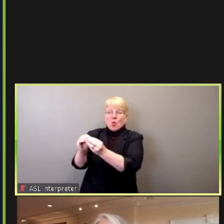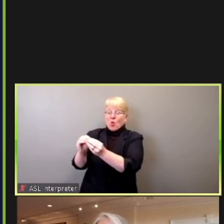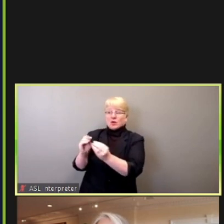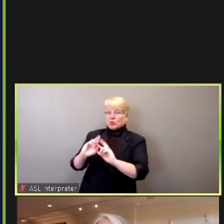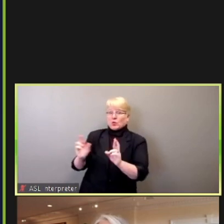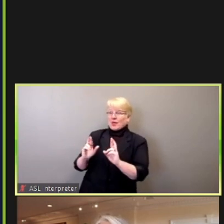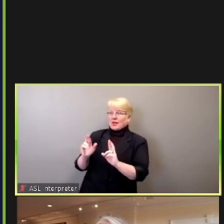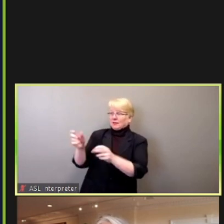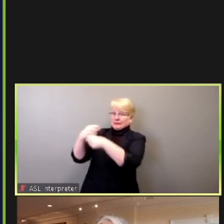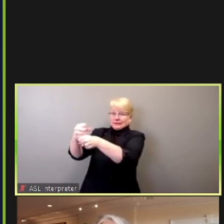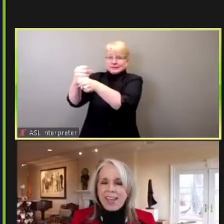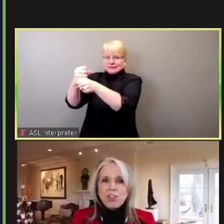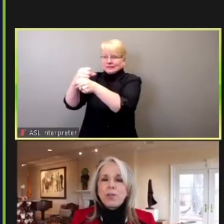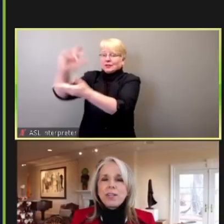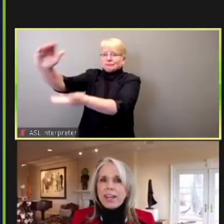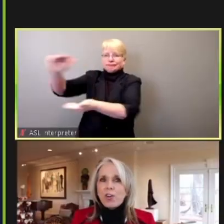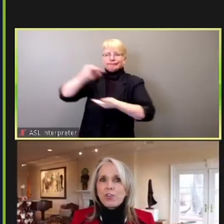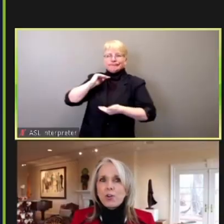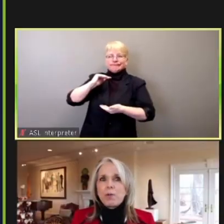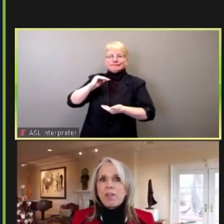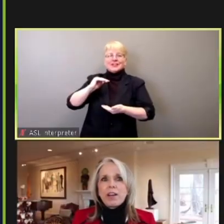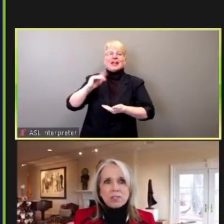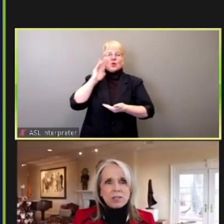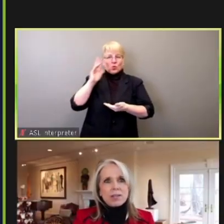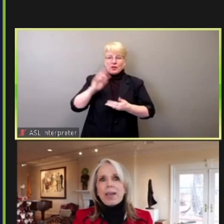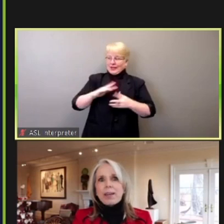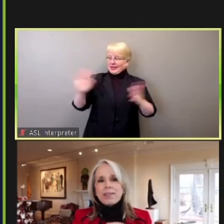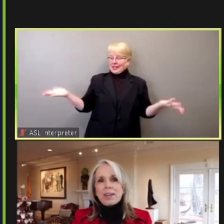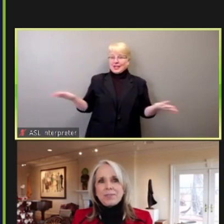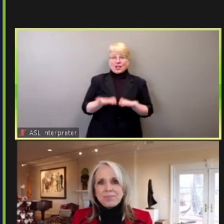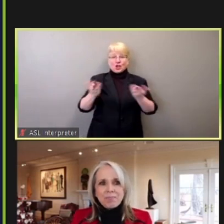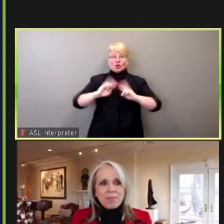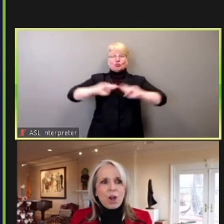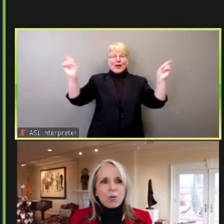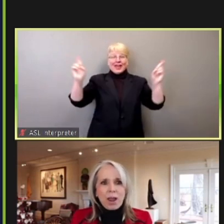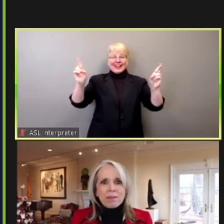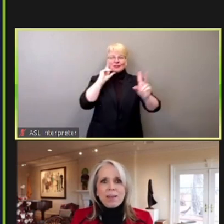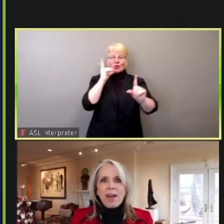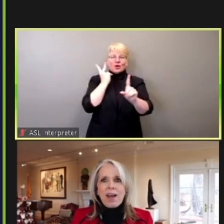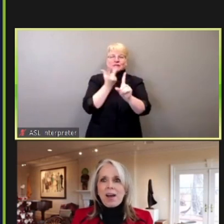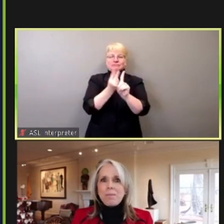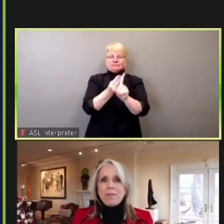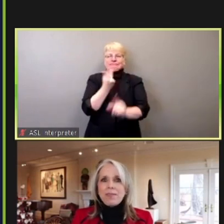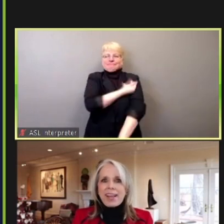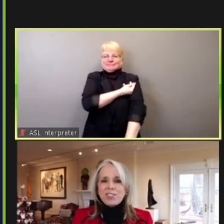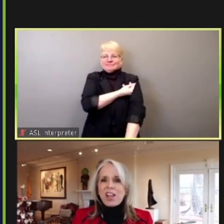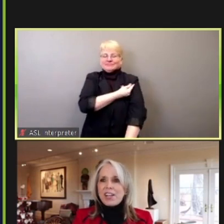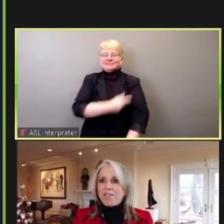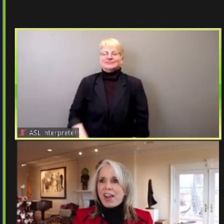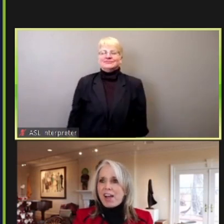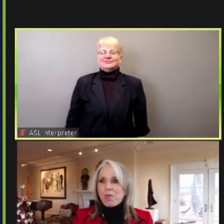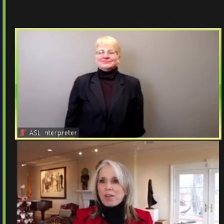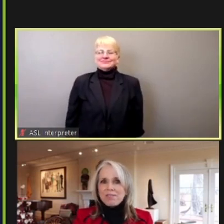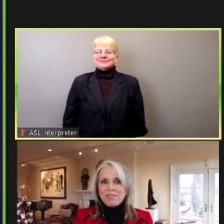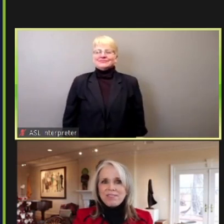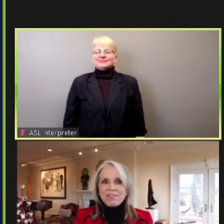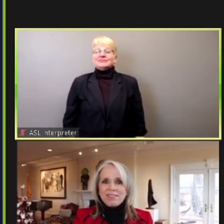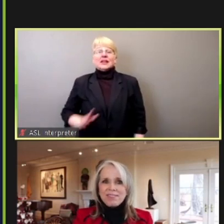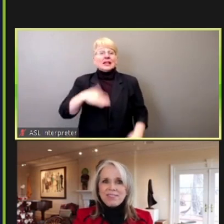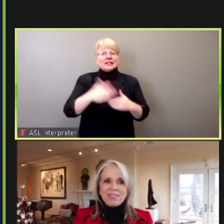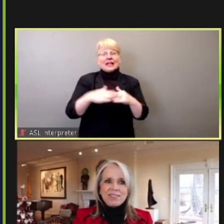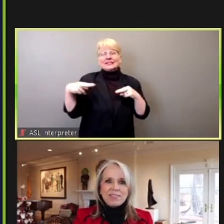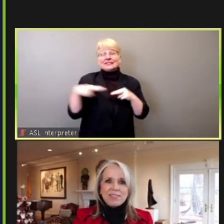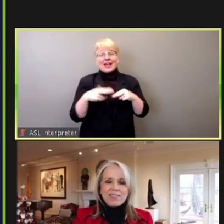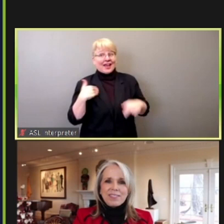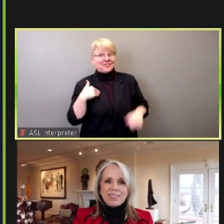access to more vaccine. And you can count on your providers to get it done. Okay, next slide if I have one.